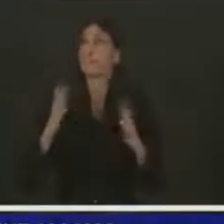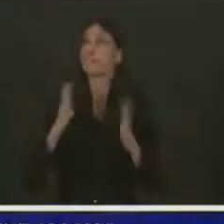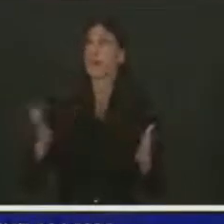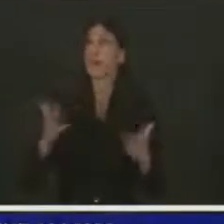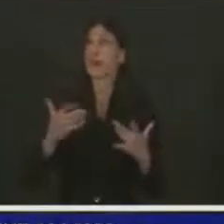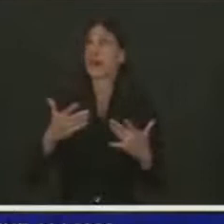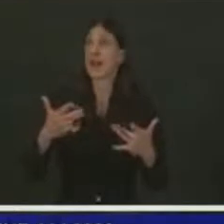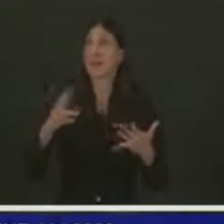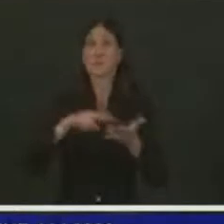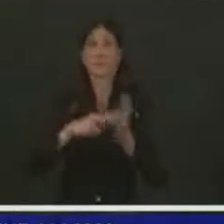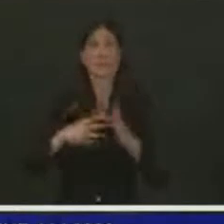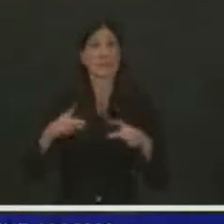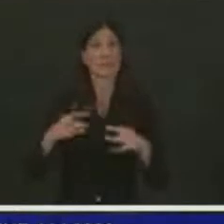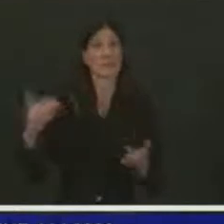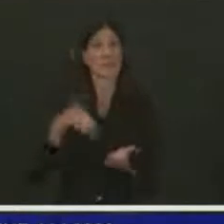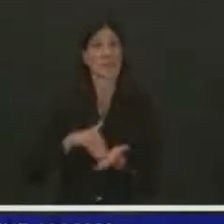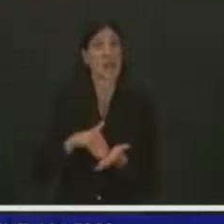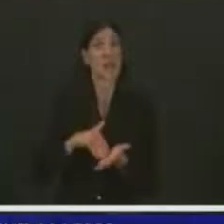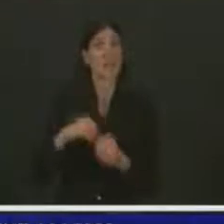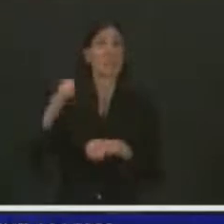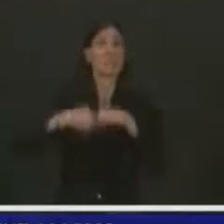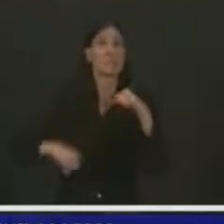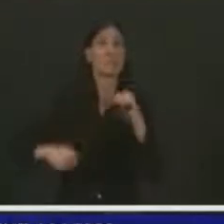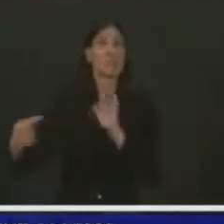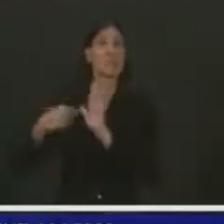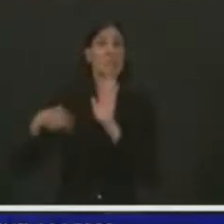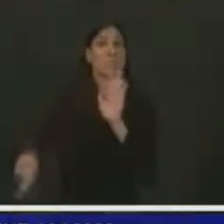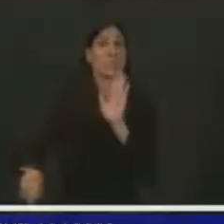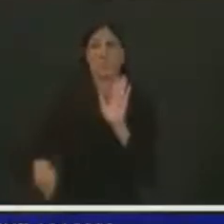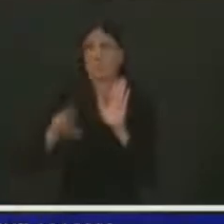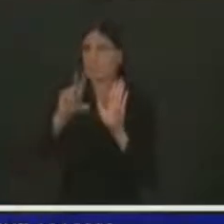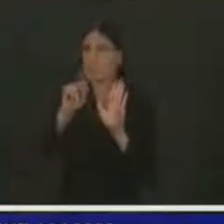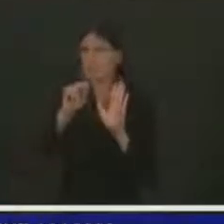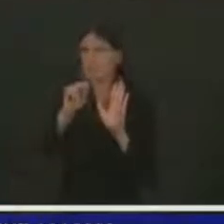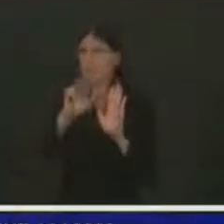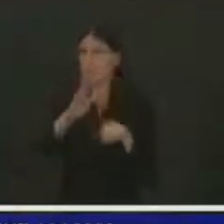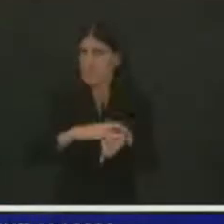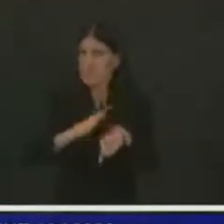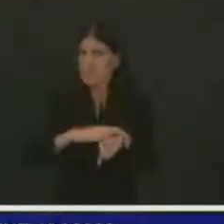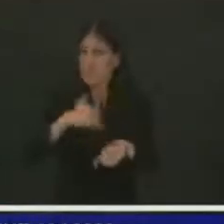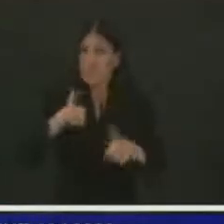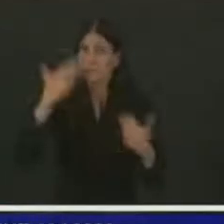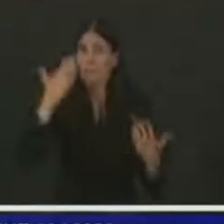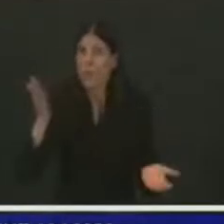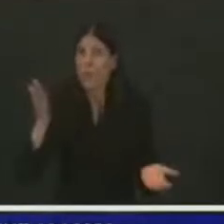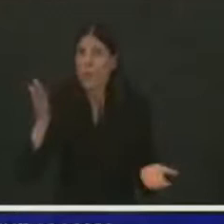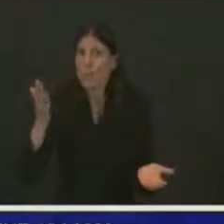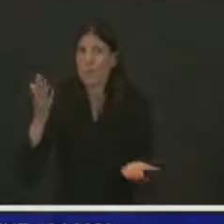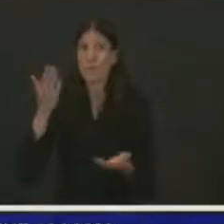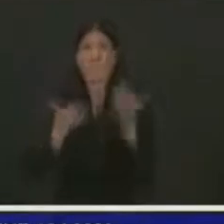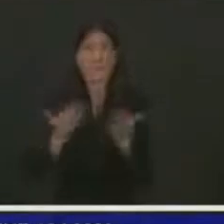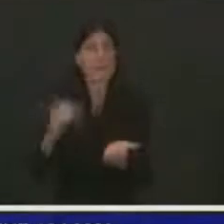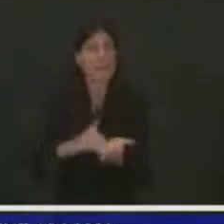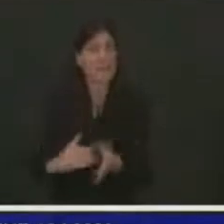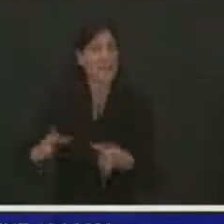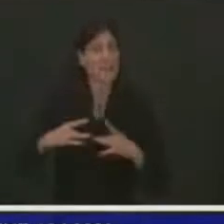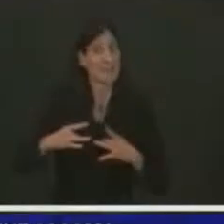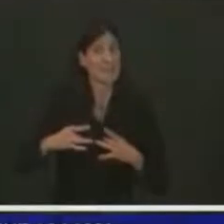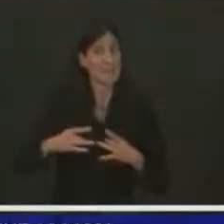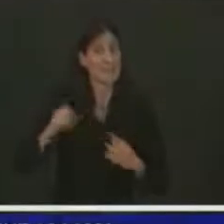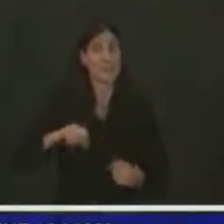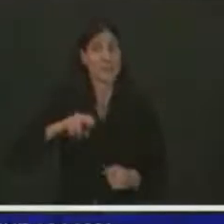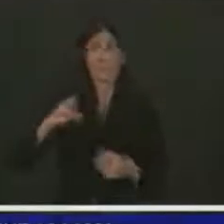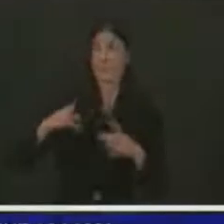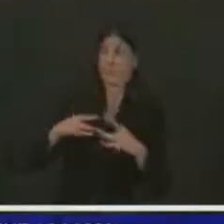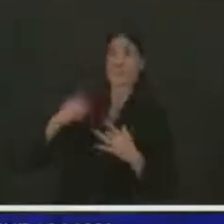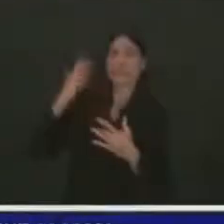help learn a little bit more. It's valuable, but we still have that caveat in place, which is why it's not